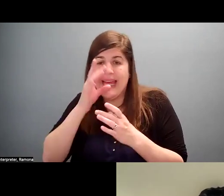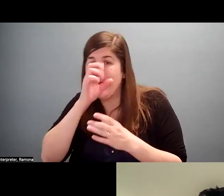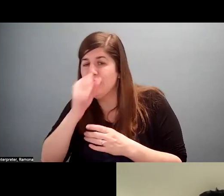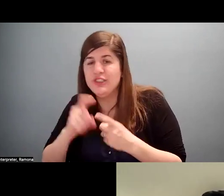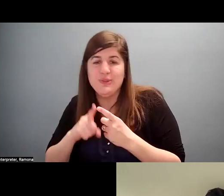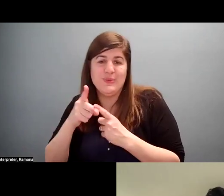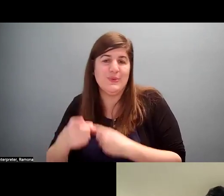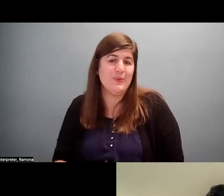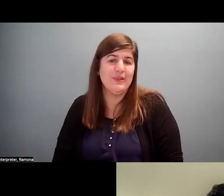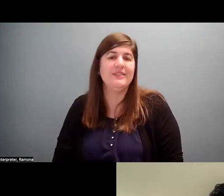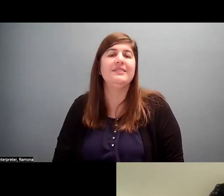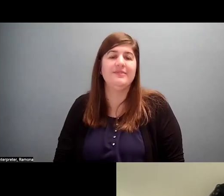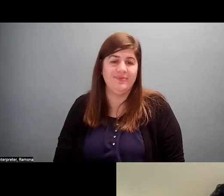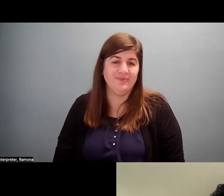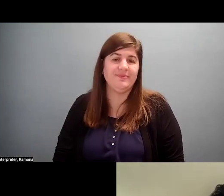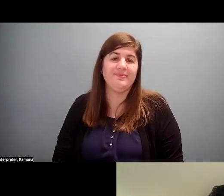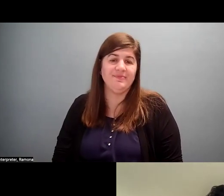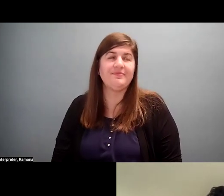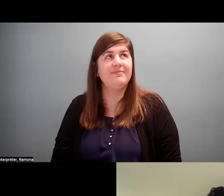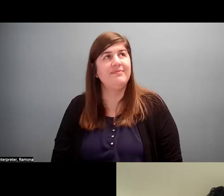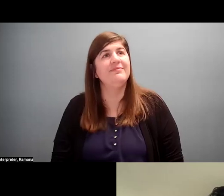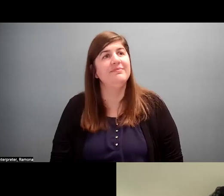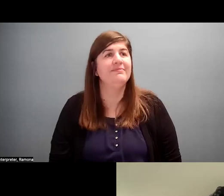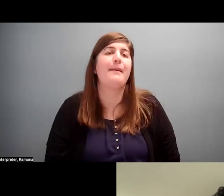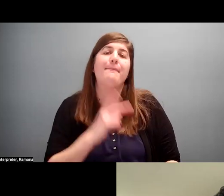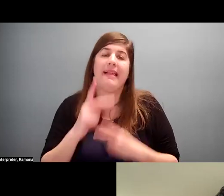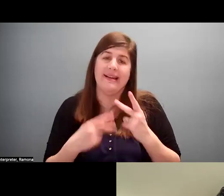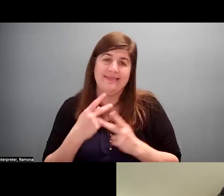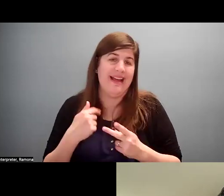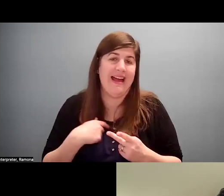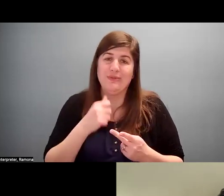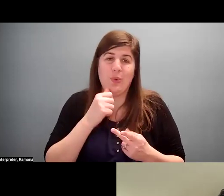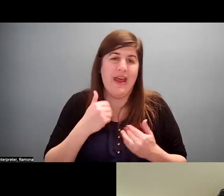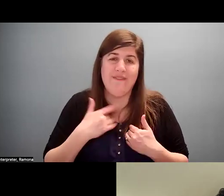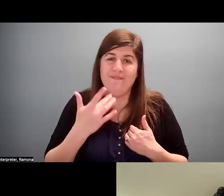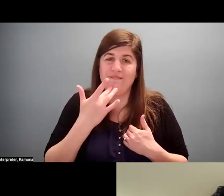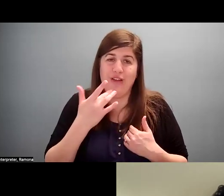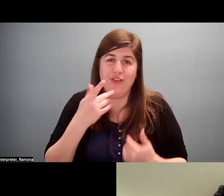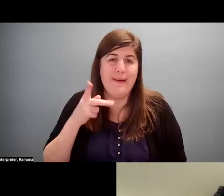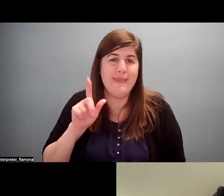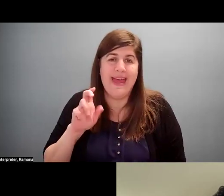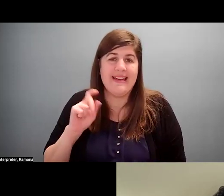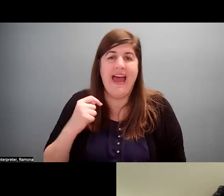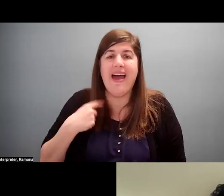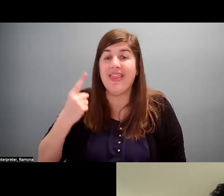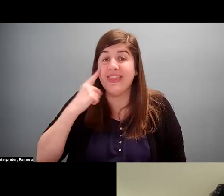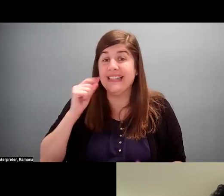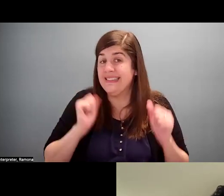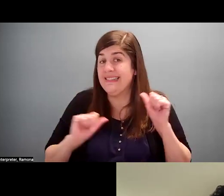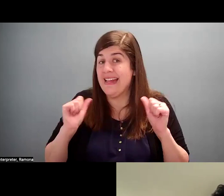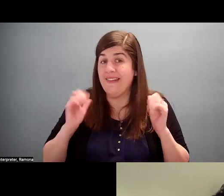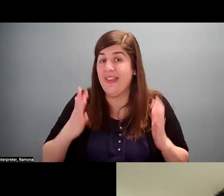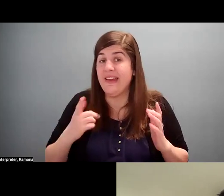Um, Planet, I don't have a favorite planet. I think scientifically they're very interesting,